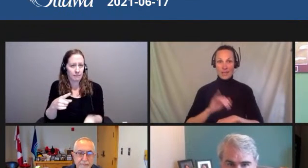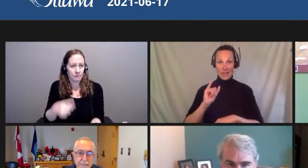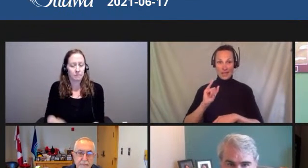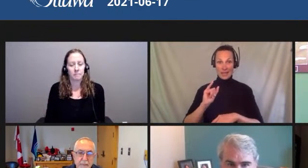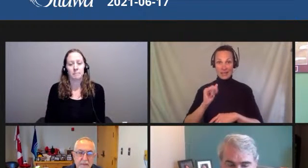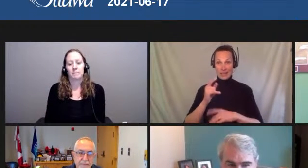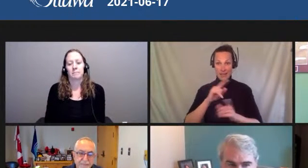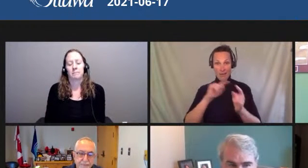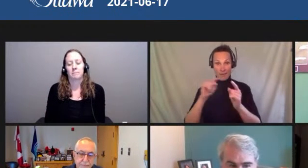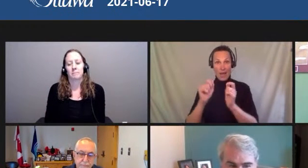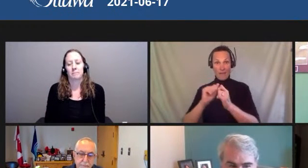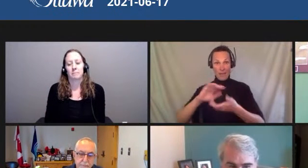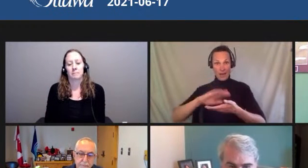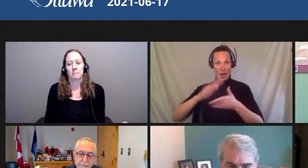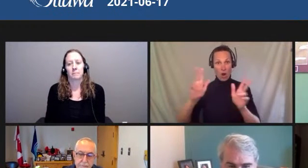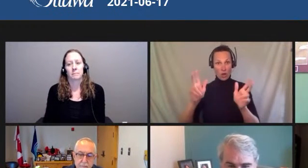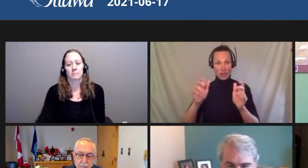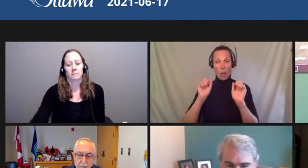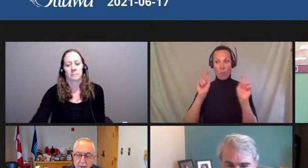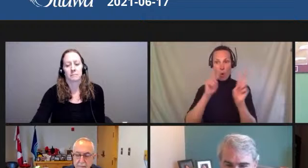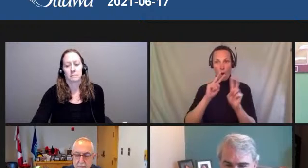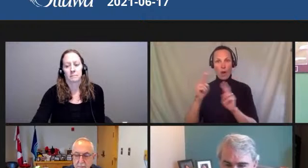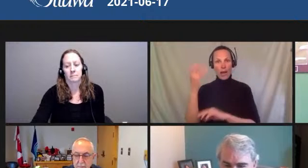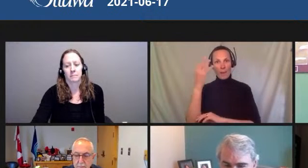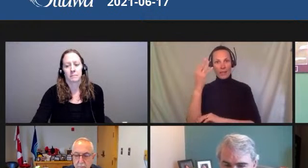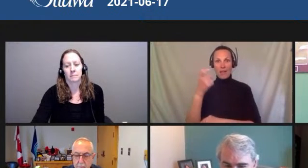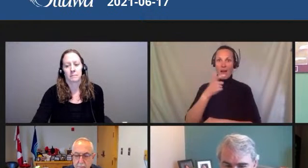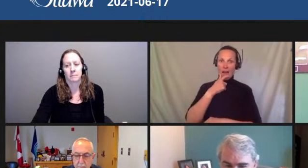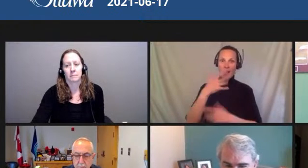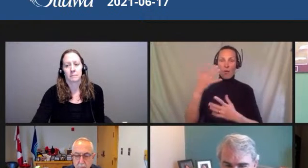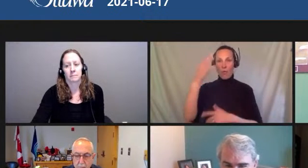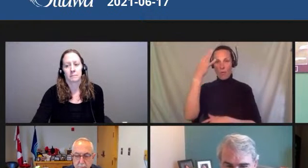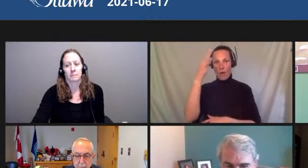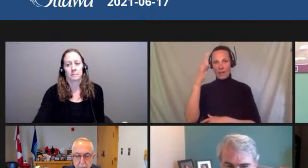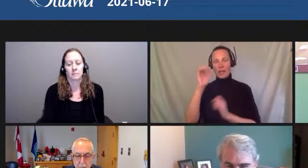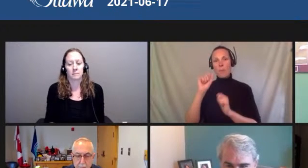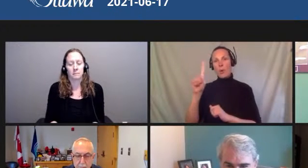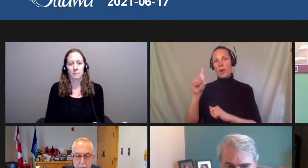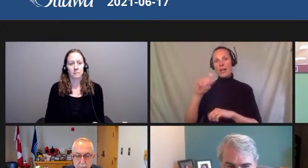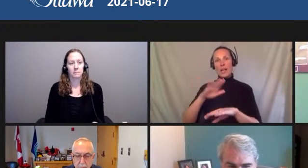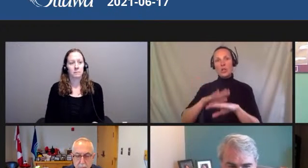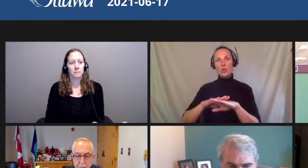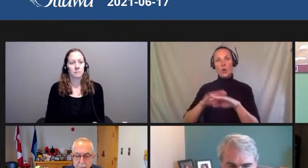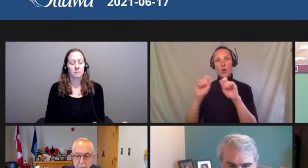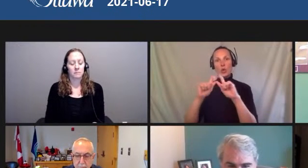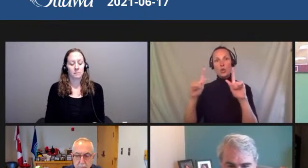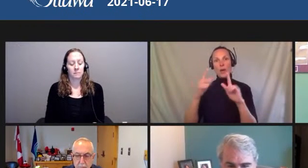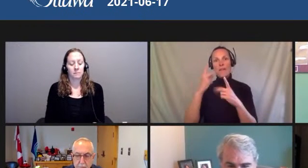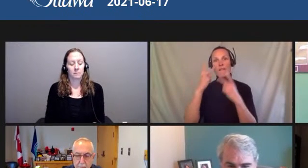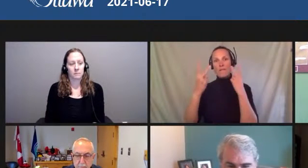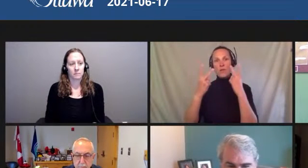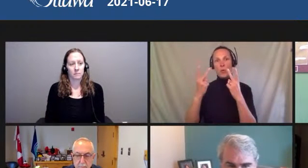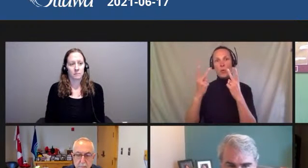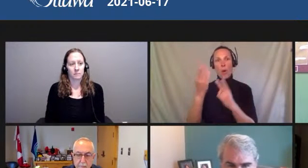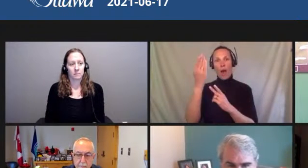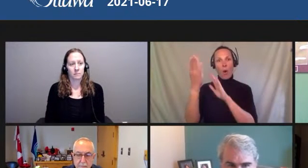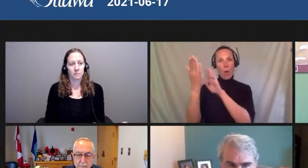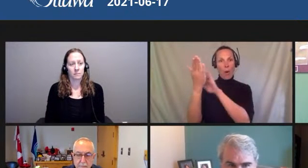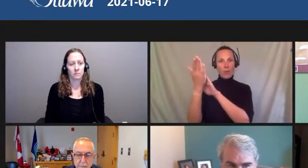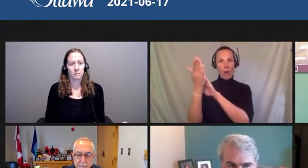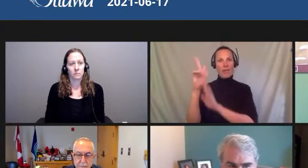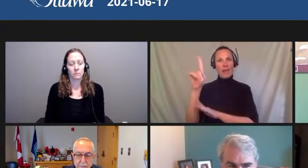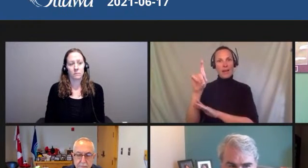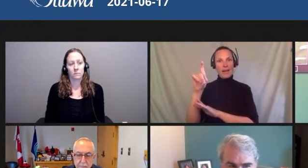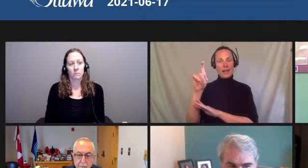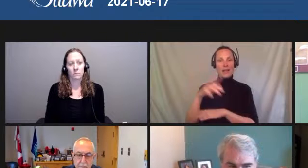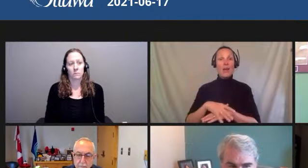ordinateur, vous pouvez choisir de visionner la présentation en anglais ou en français en cliquant le bouton Screen View au-dessus de votre écran. Vous pouvez aussi